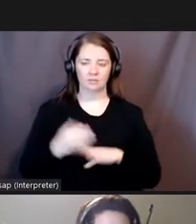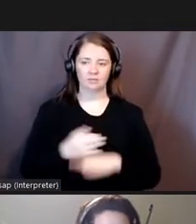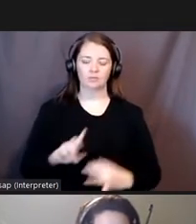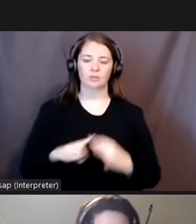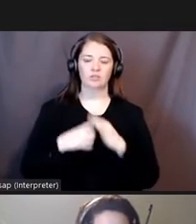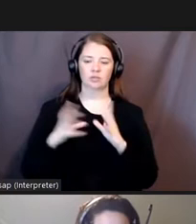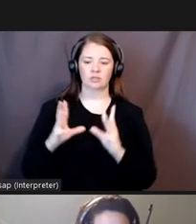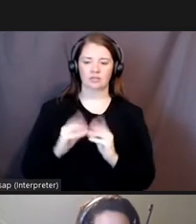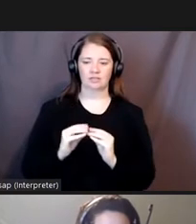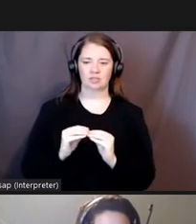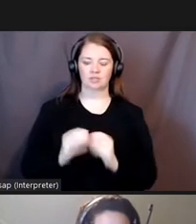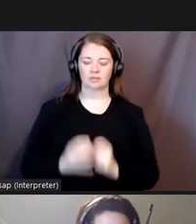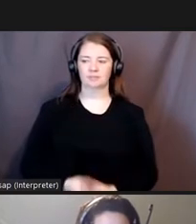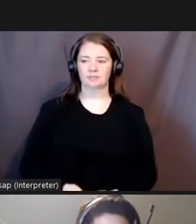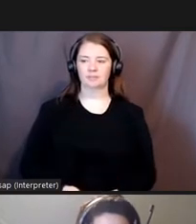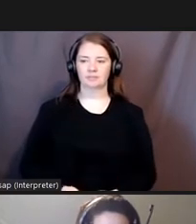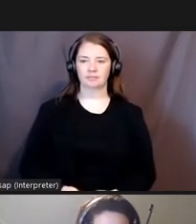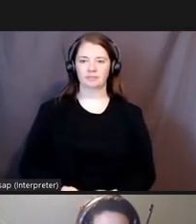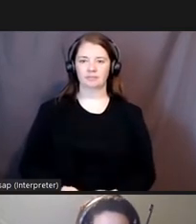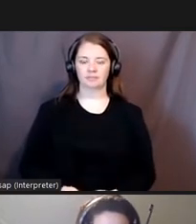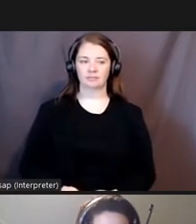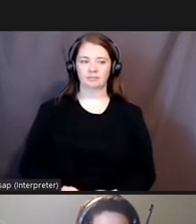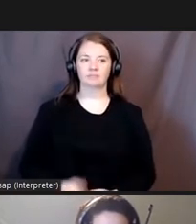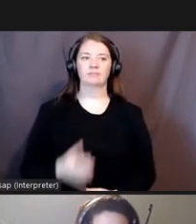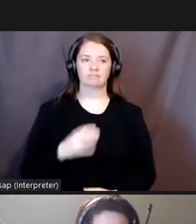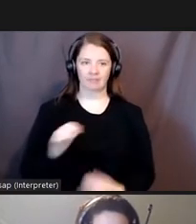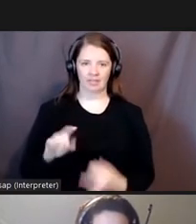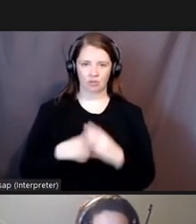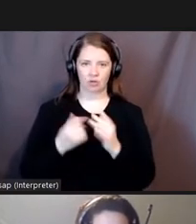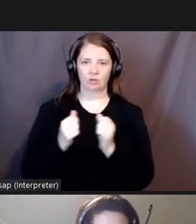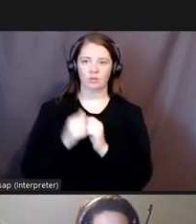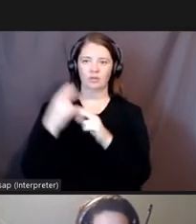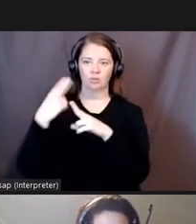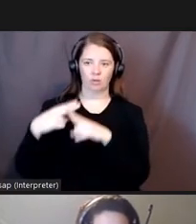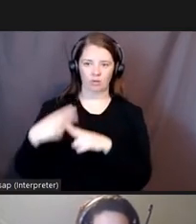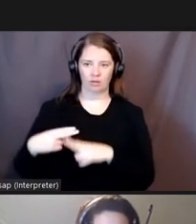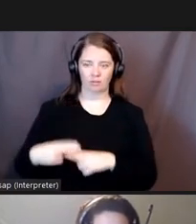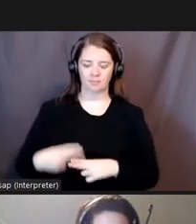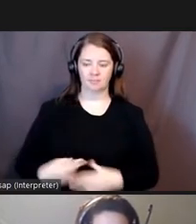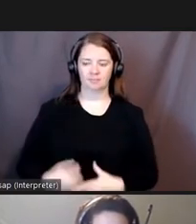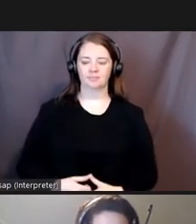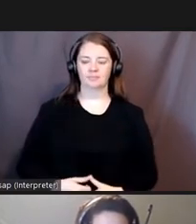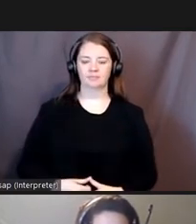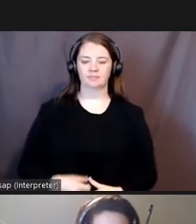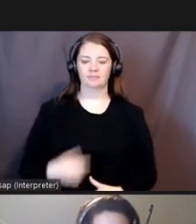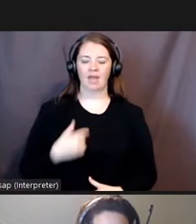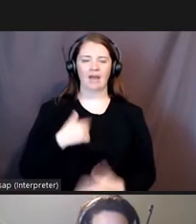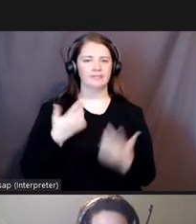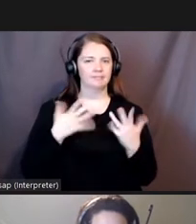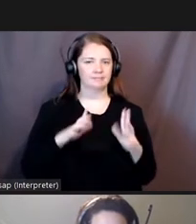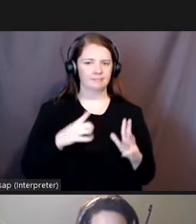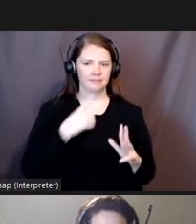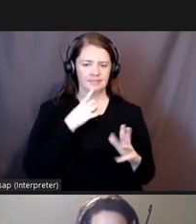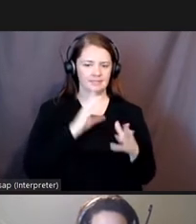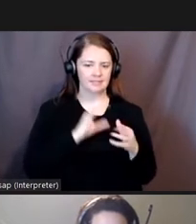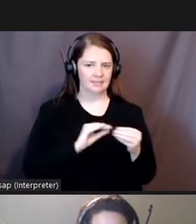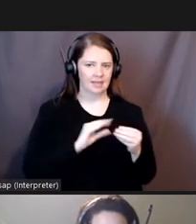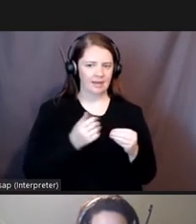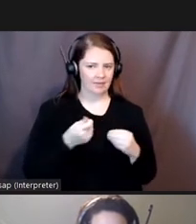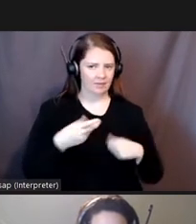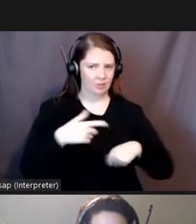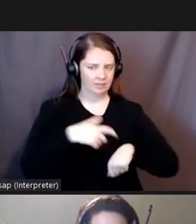session and do roll call. So again, as I've stated a couple of times